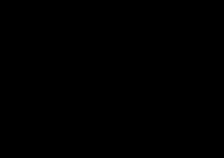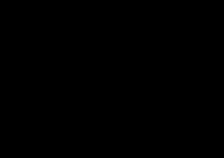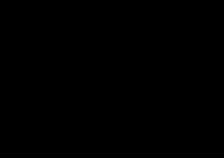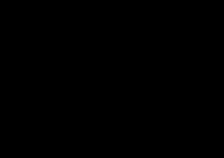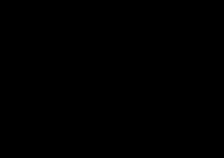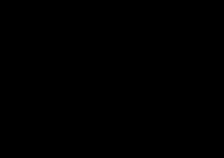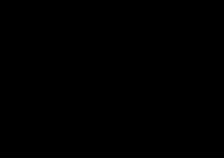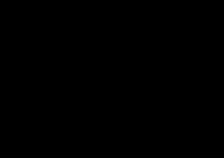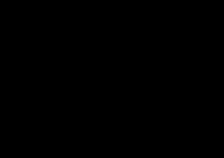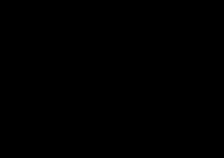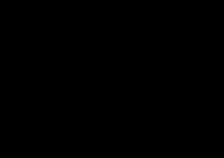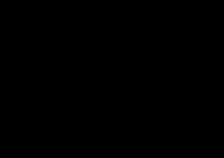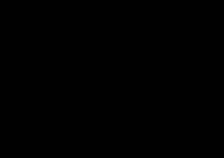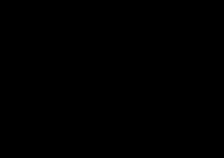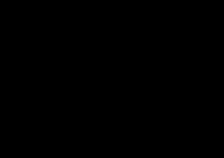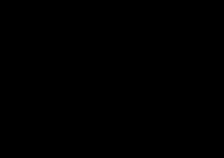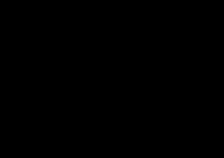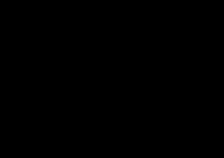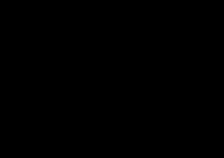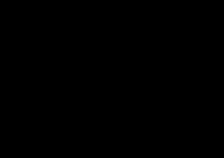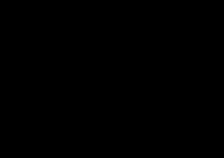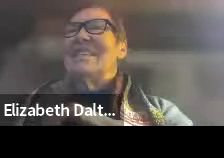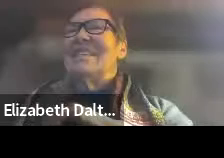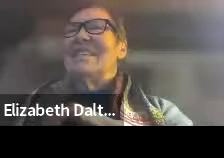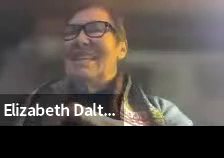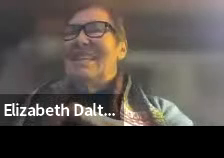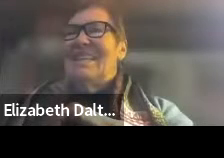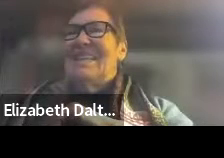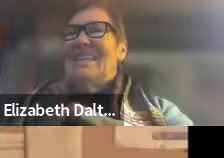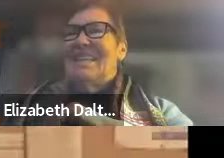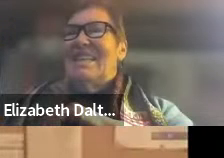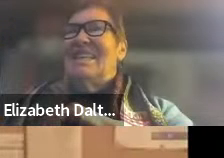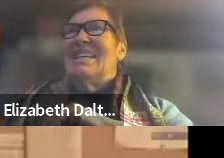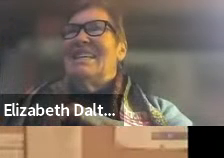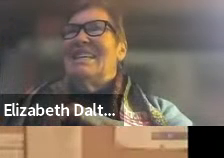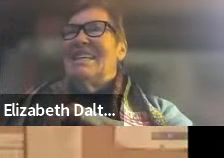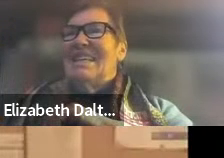remember exactly how to do this.